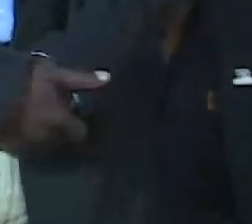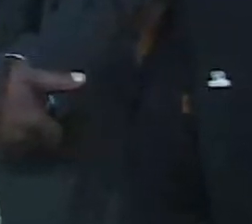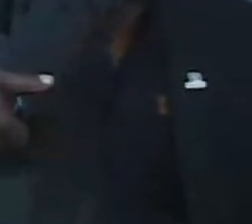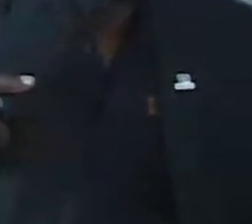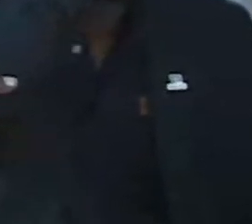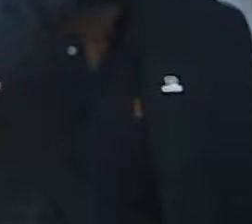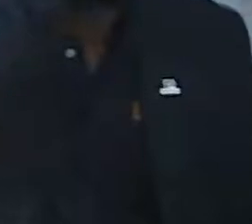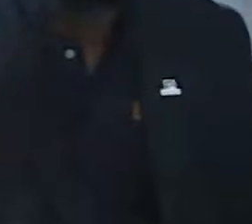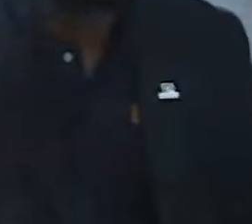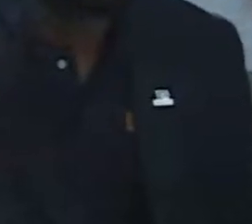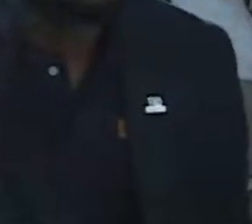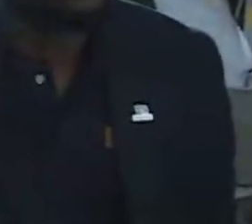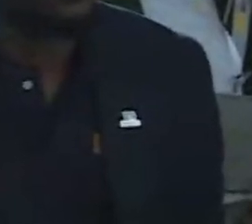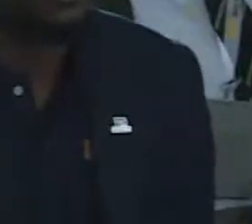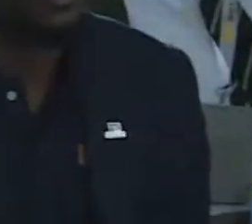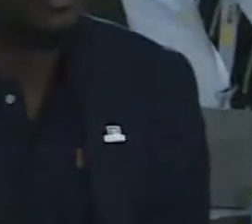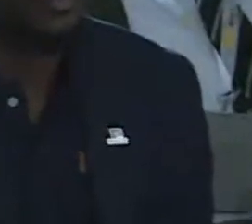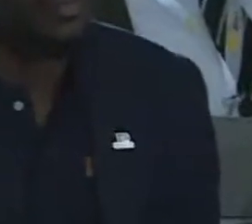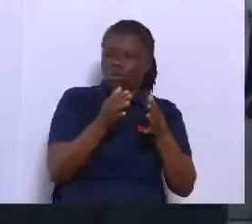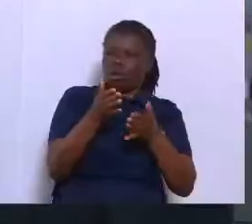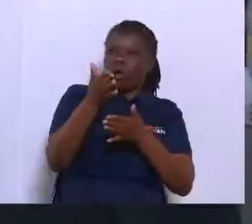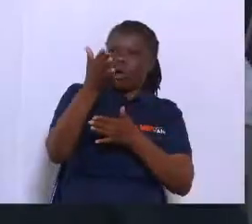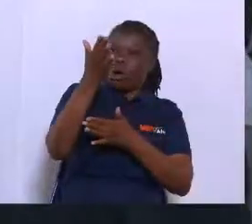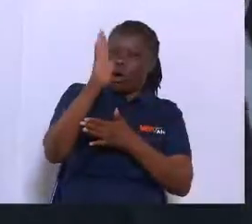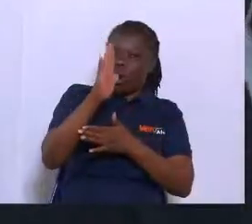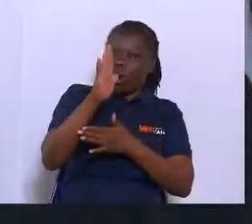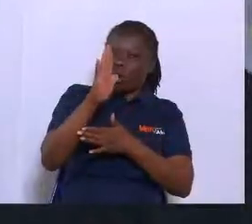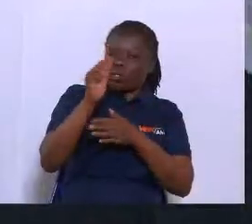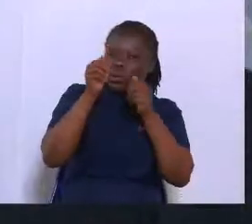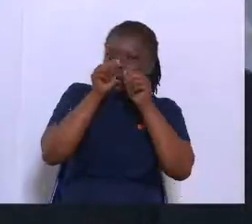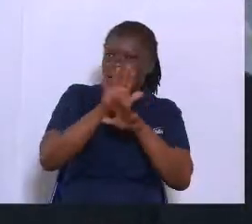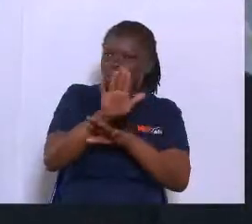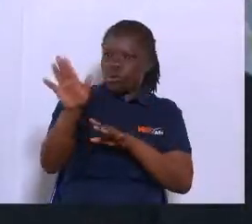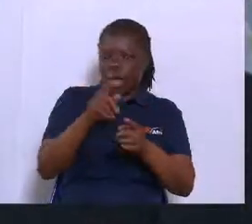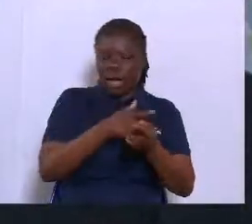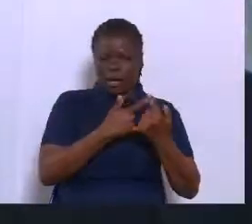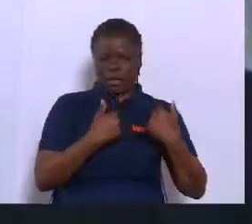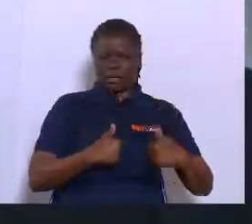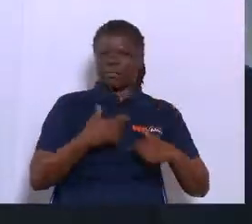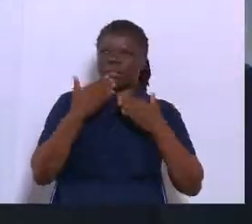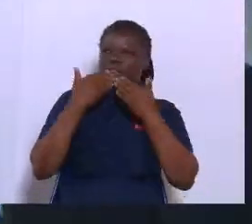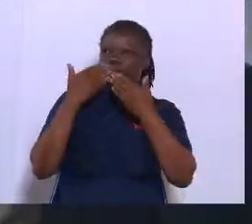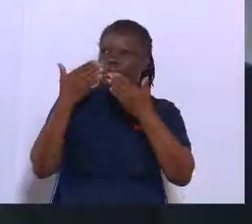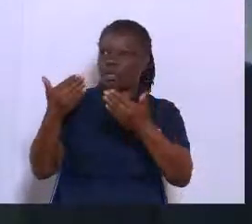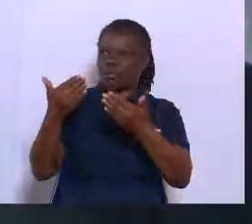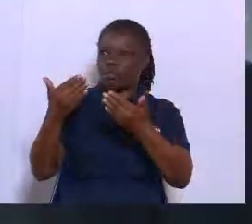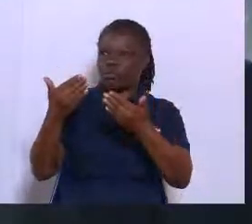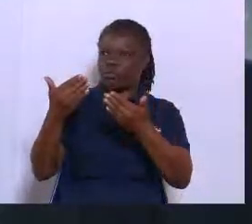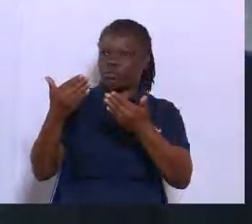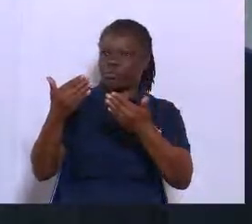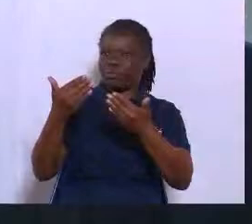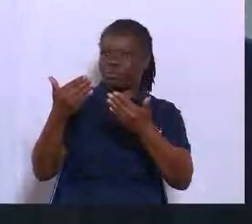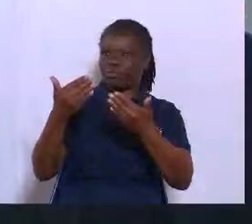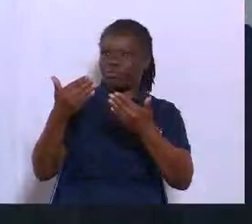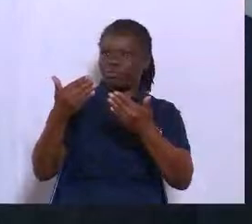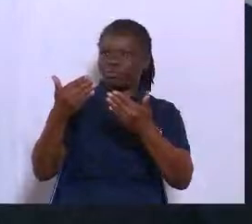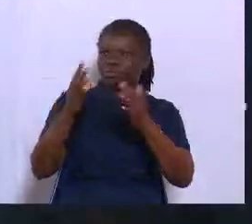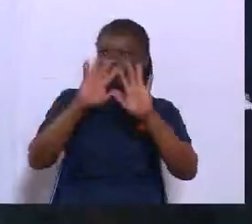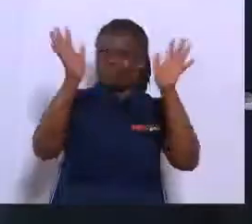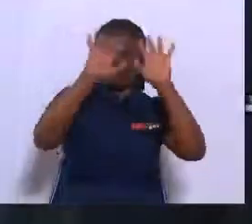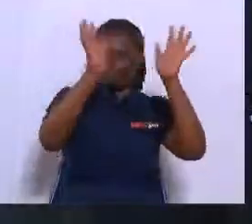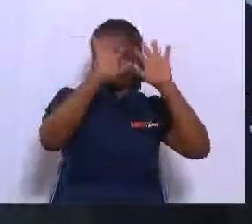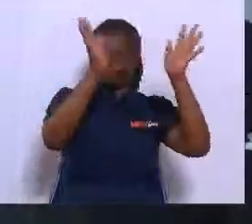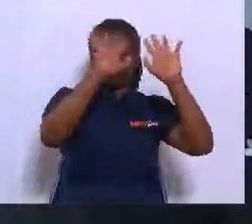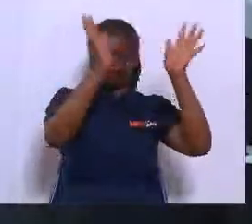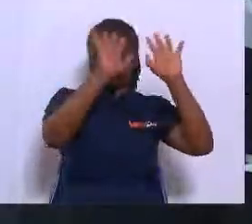language and interpretation, God is going to bless your hearts. Thank you very much. Greet those folk here. Just wave your hands.